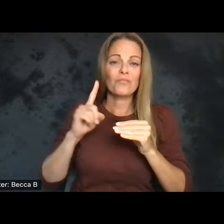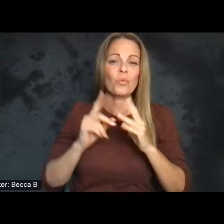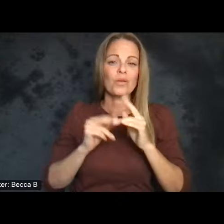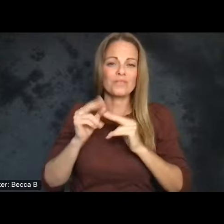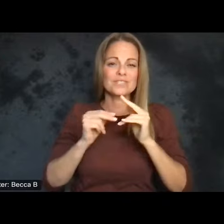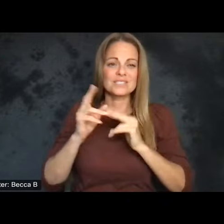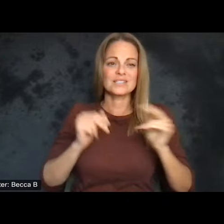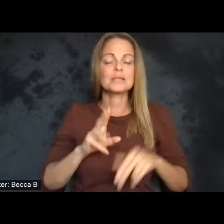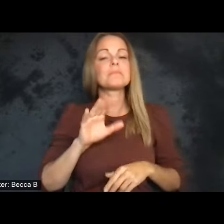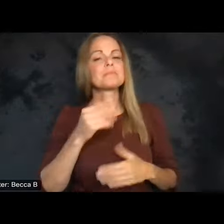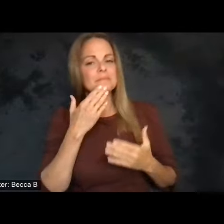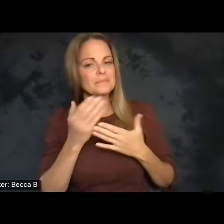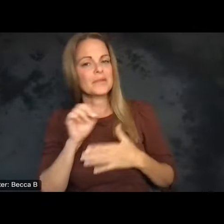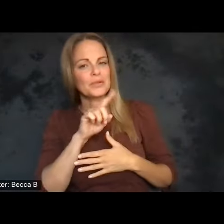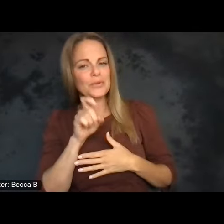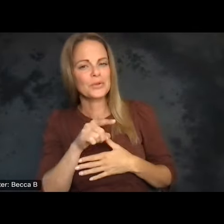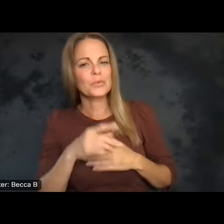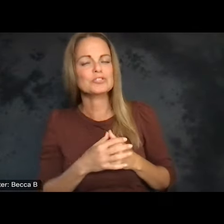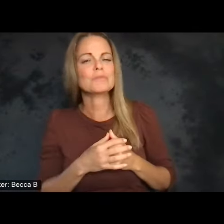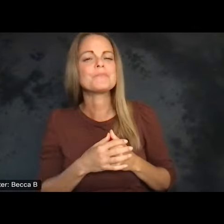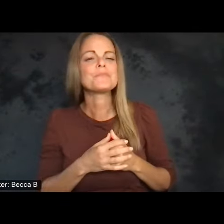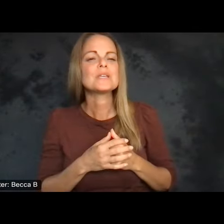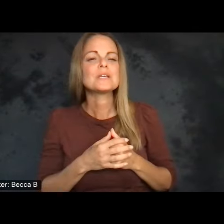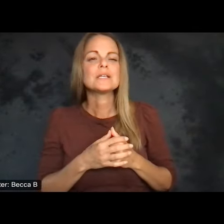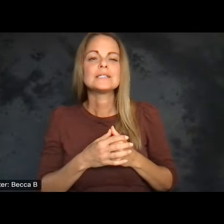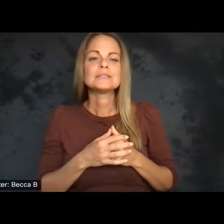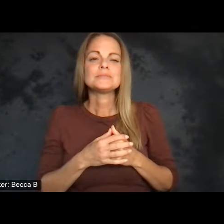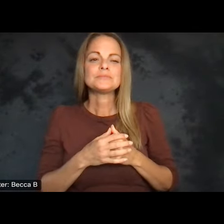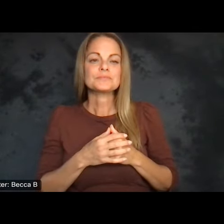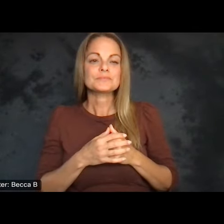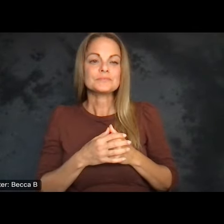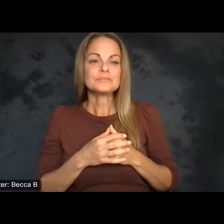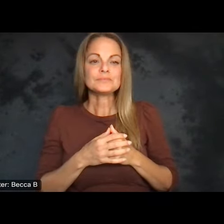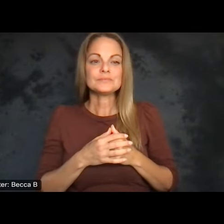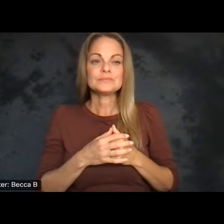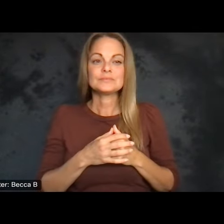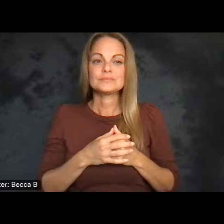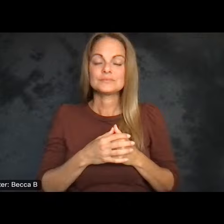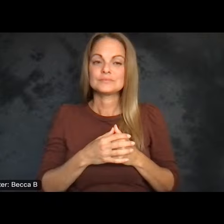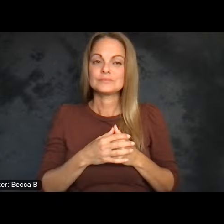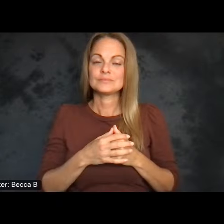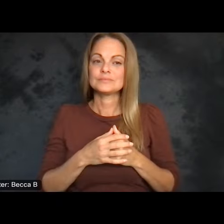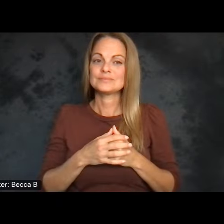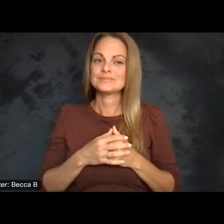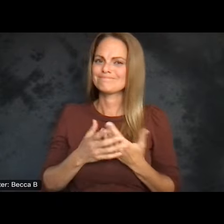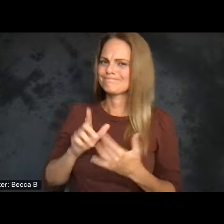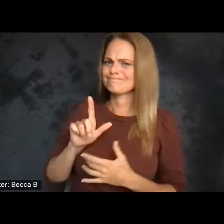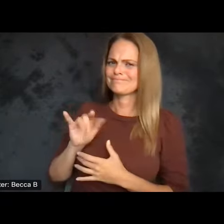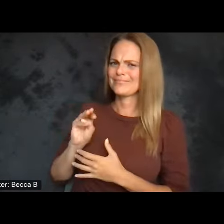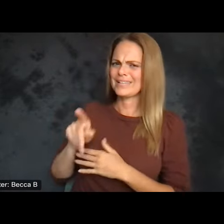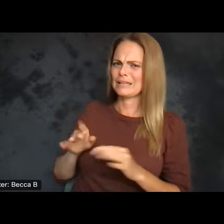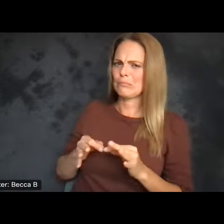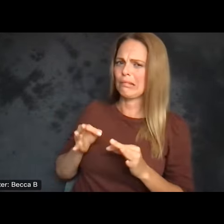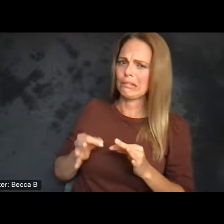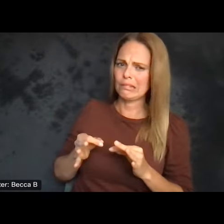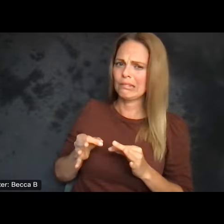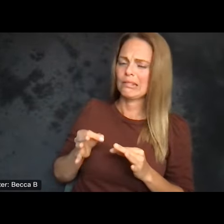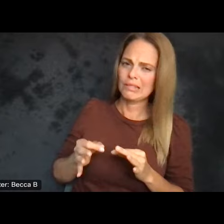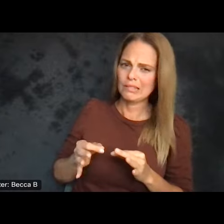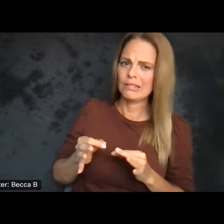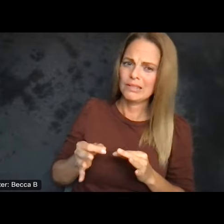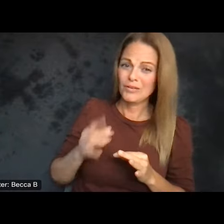Good question. Mr. Clues? Well, limp along for 45 million, and then if we